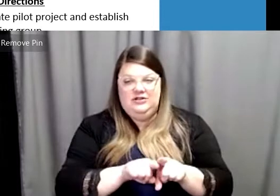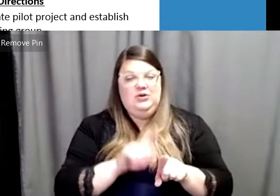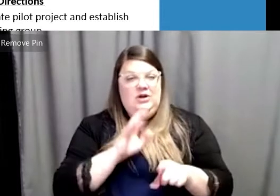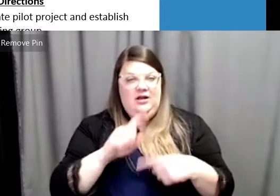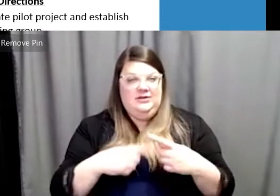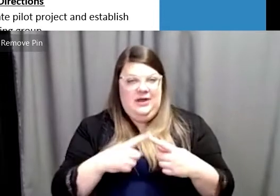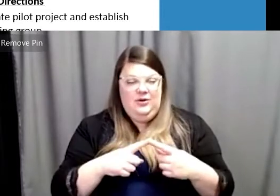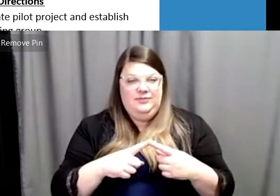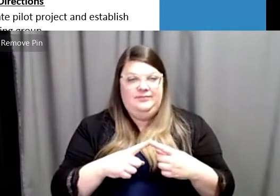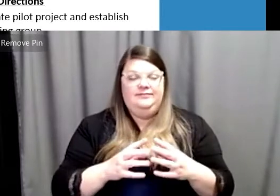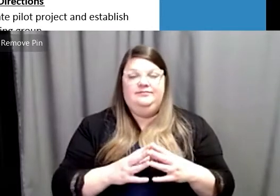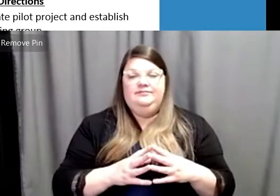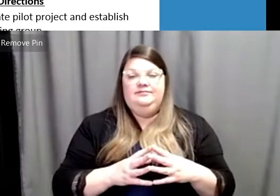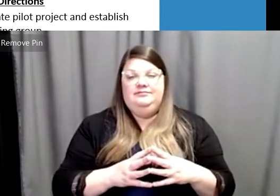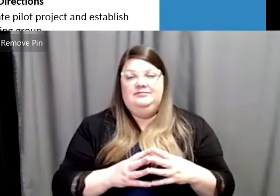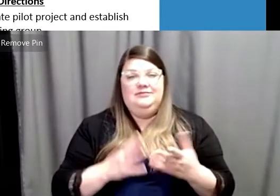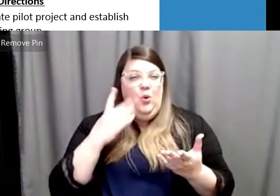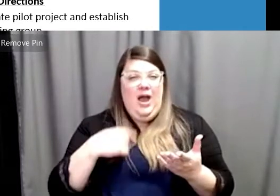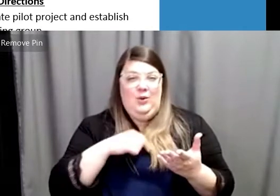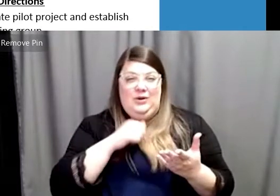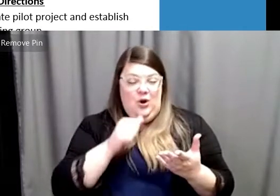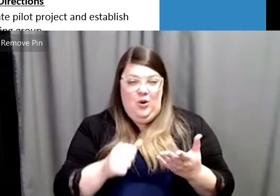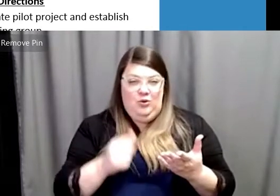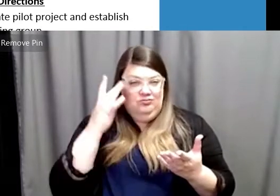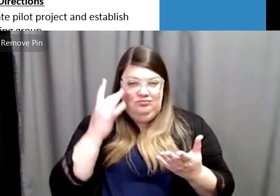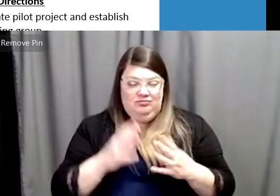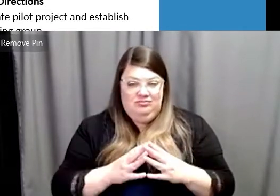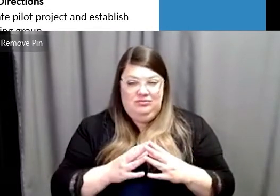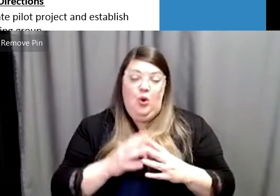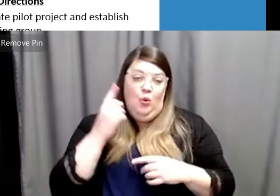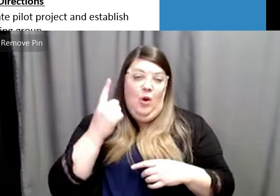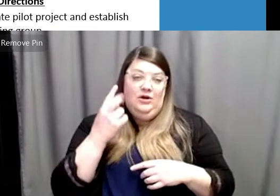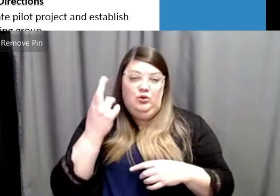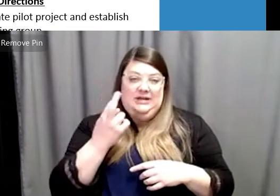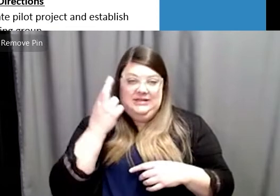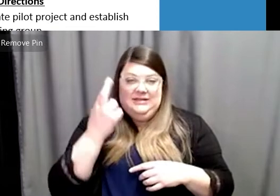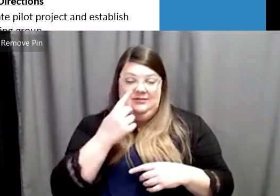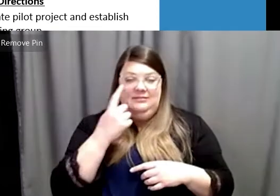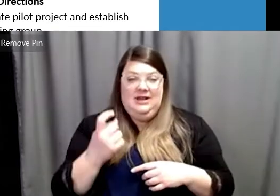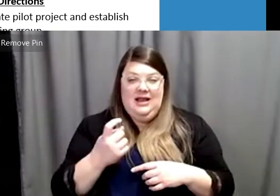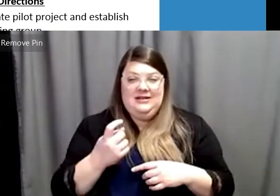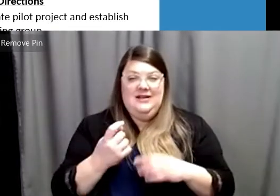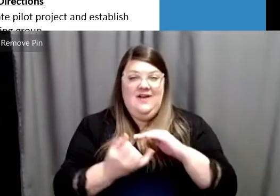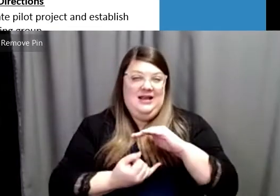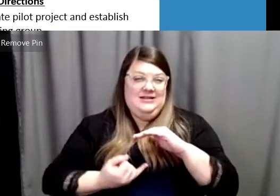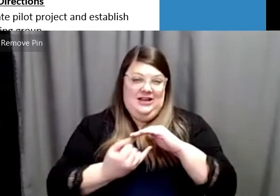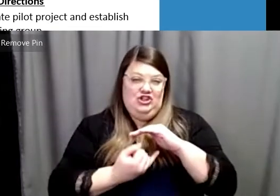talks about. And why we don't is because, one of the reasons is because of